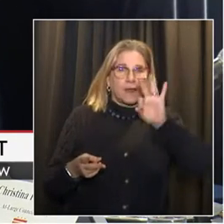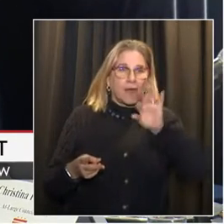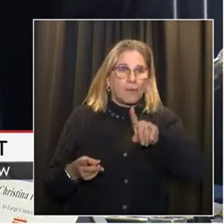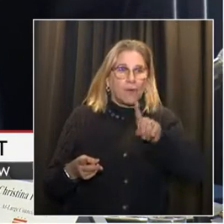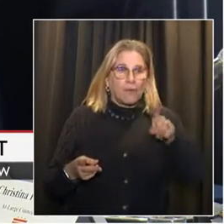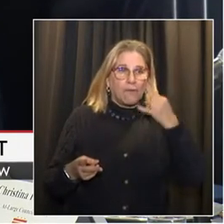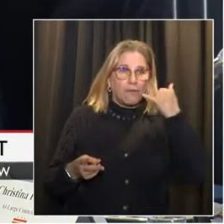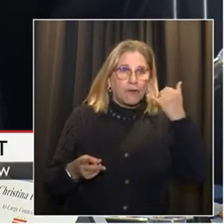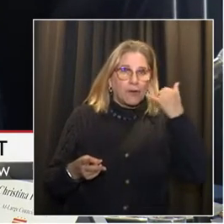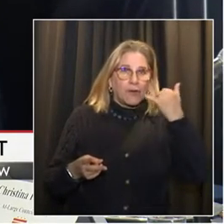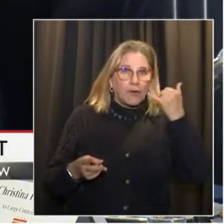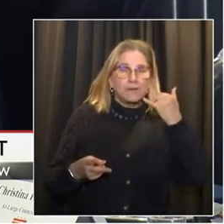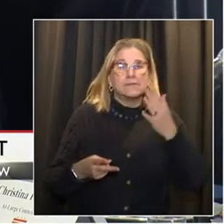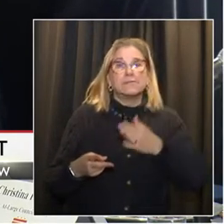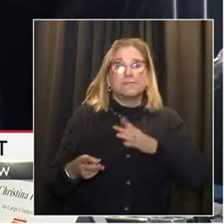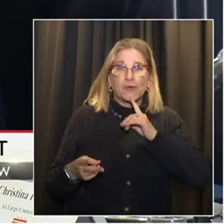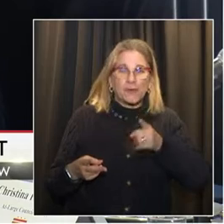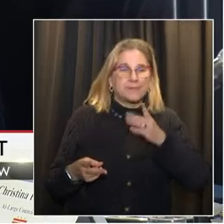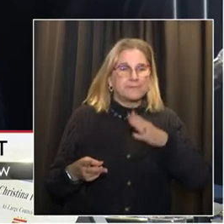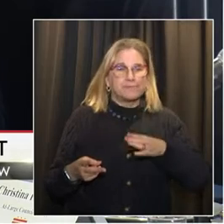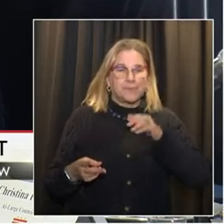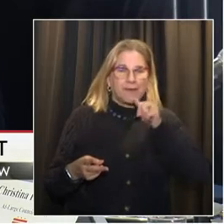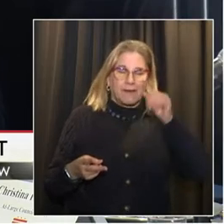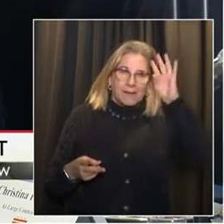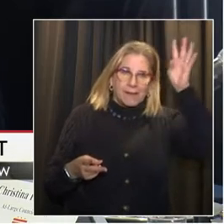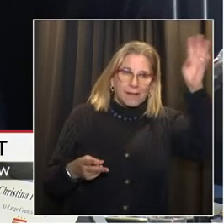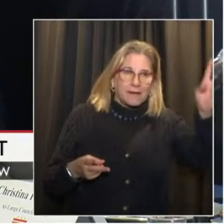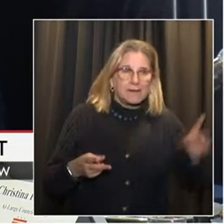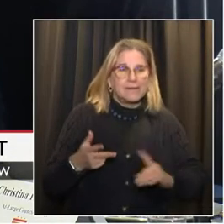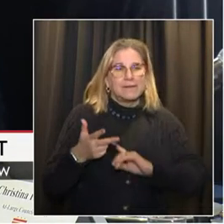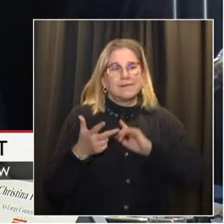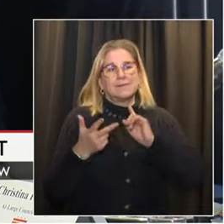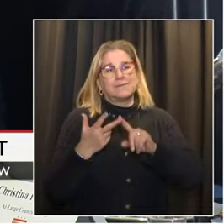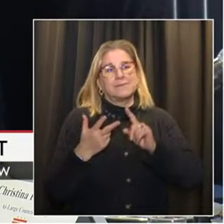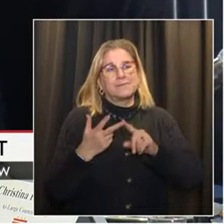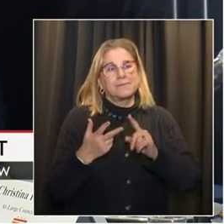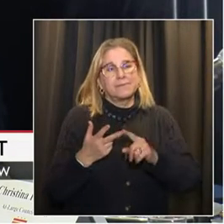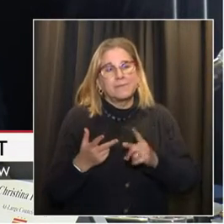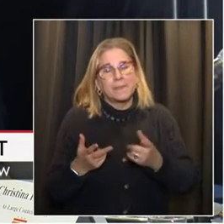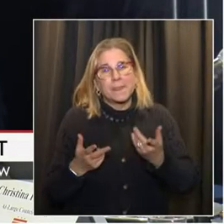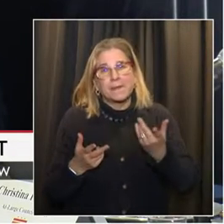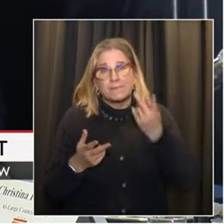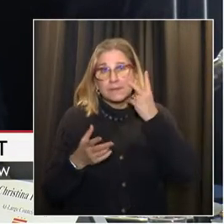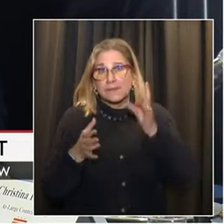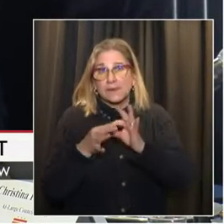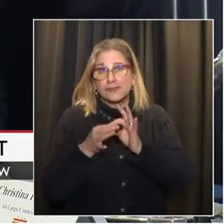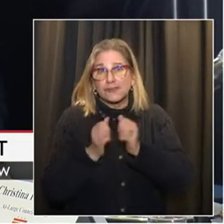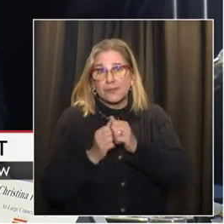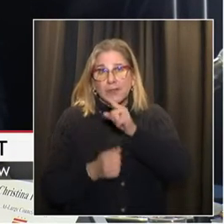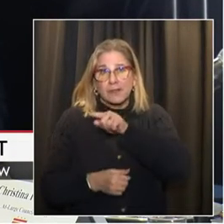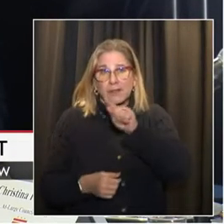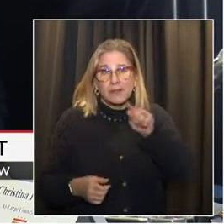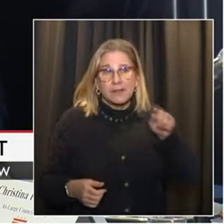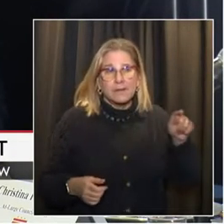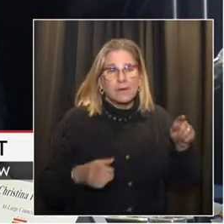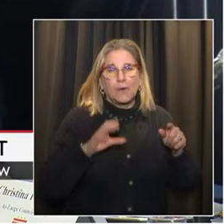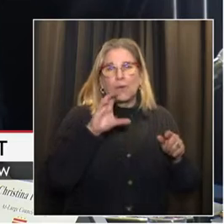very limited scope of information and pulling inferences from that, then we may be missing the drivers of